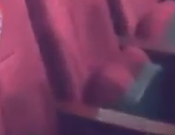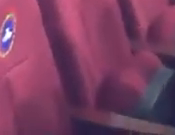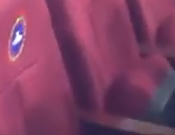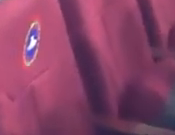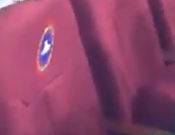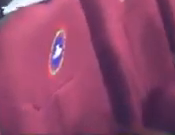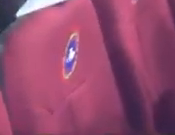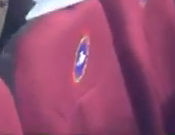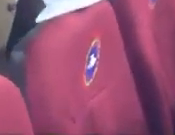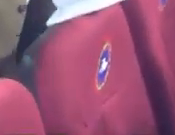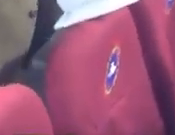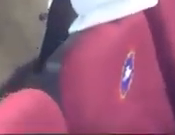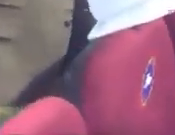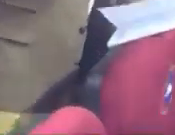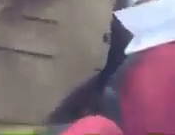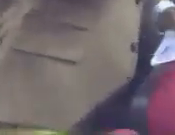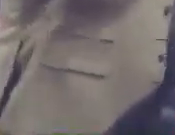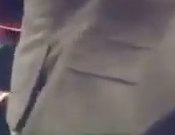Almighty God,